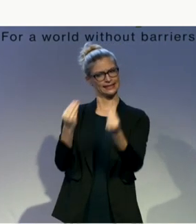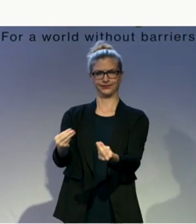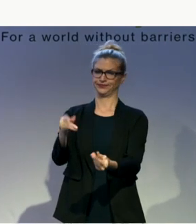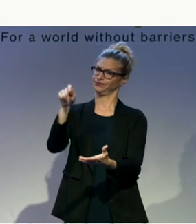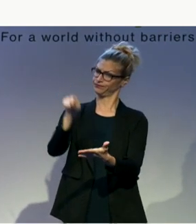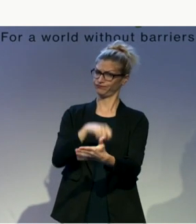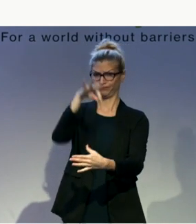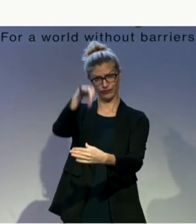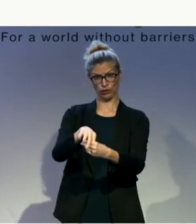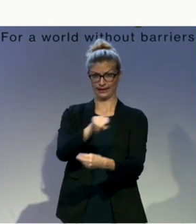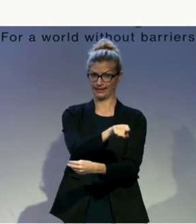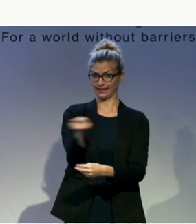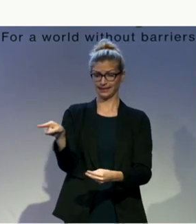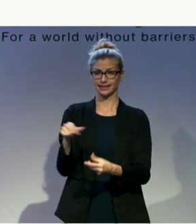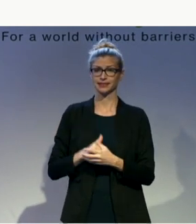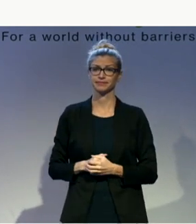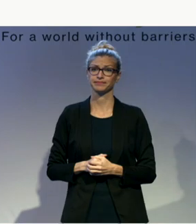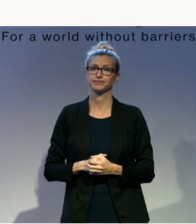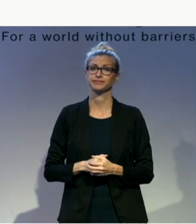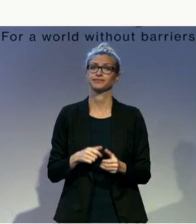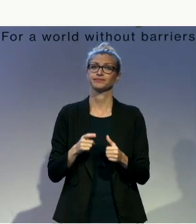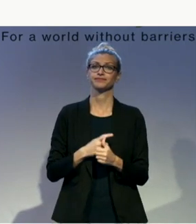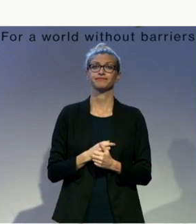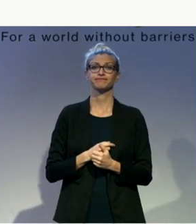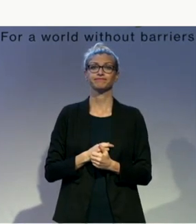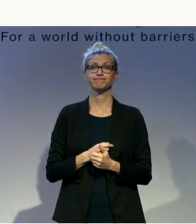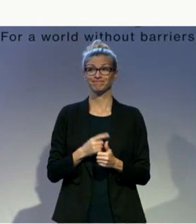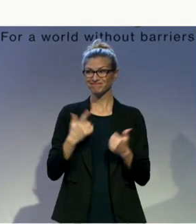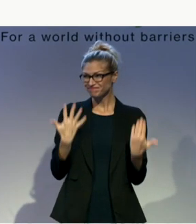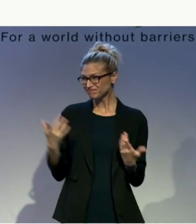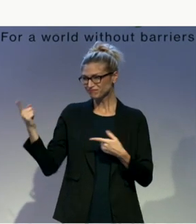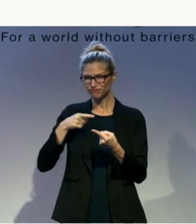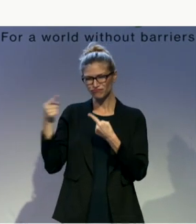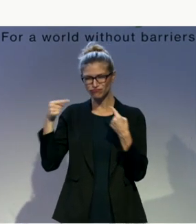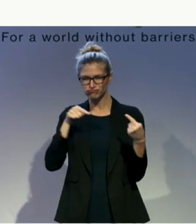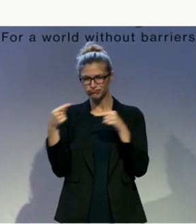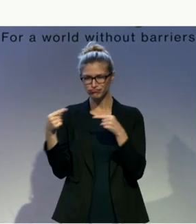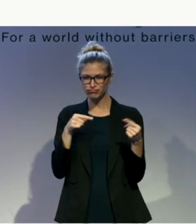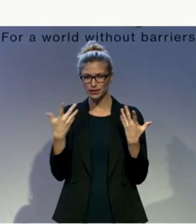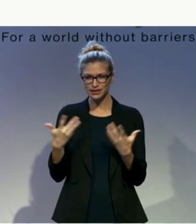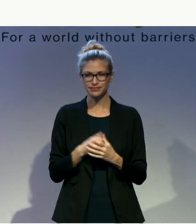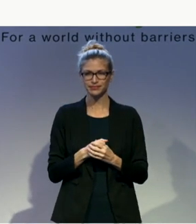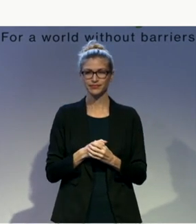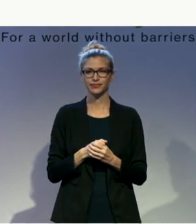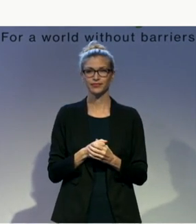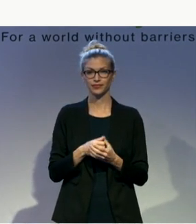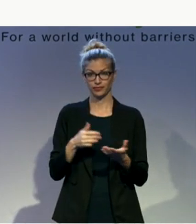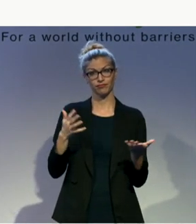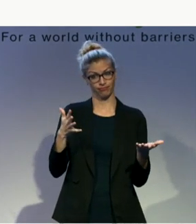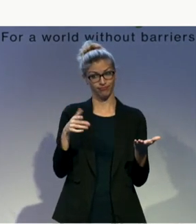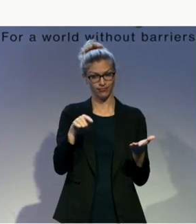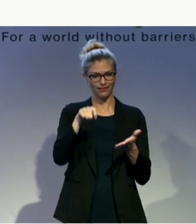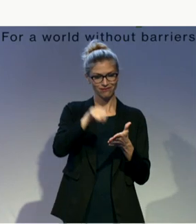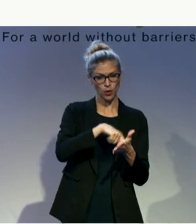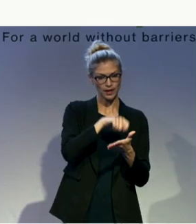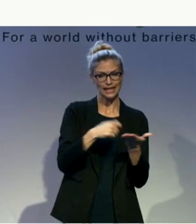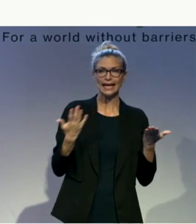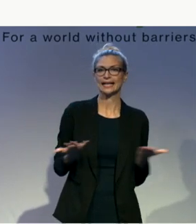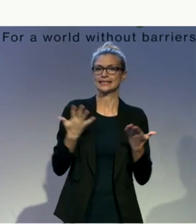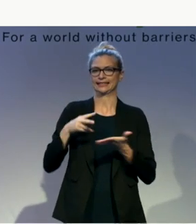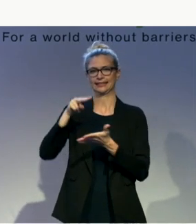In center of our today's discussion is to make voting easier for people with learning disabilities. I always abbreviate it